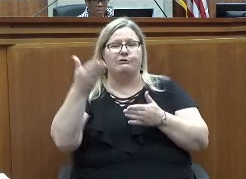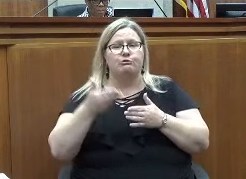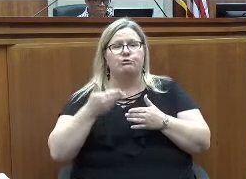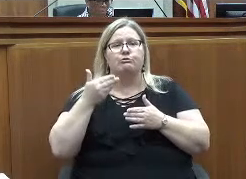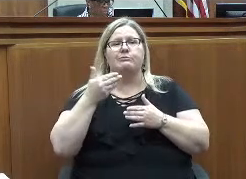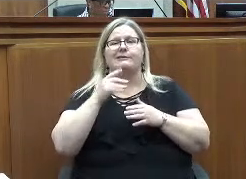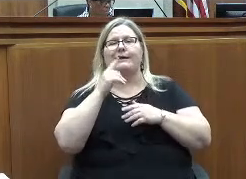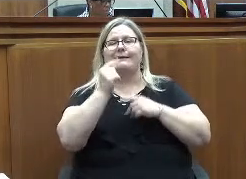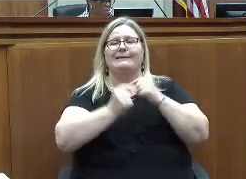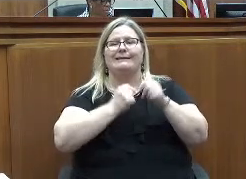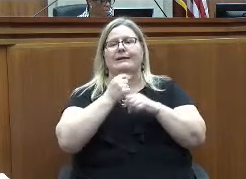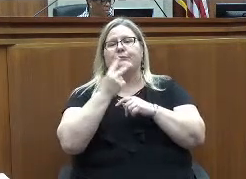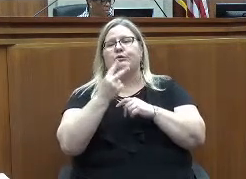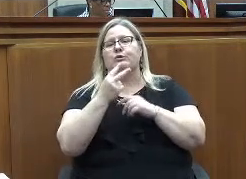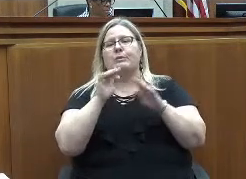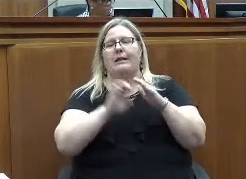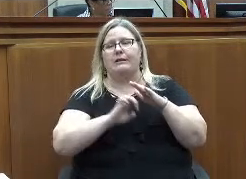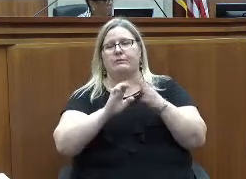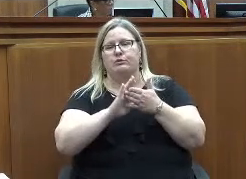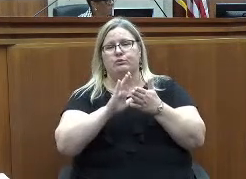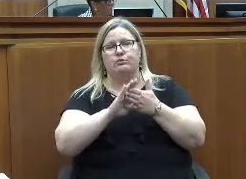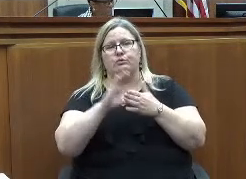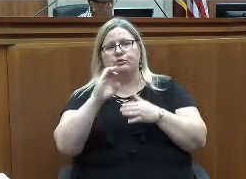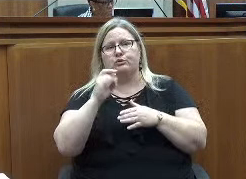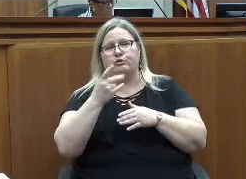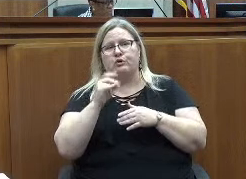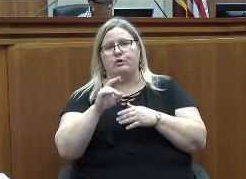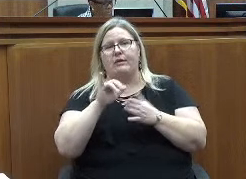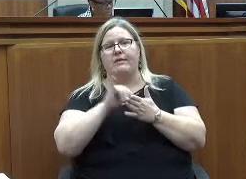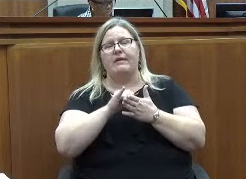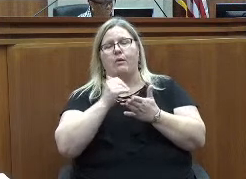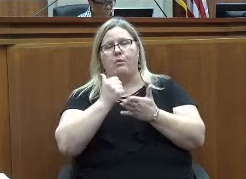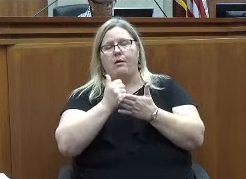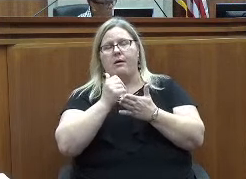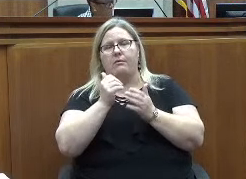elementary school charter that will serve children on the autism